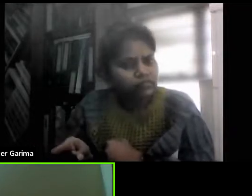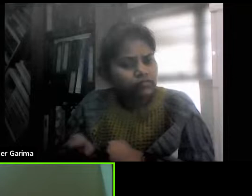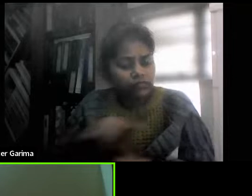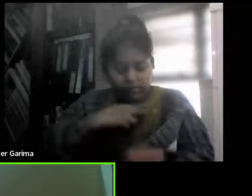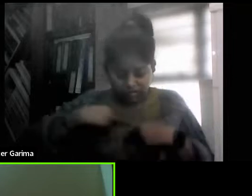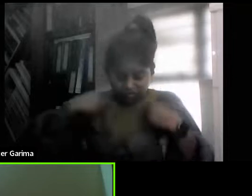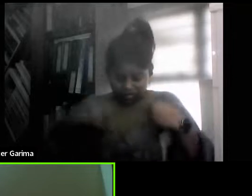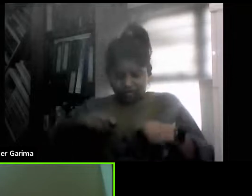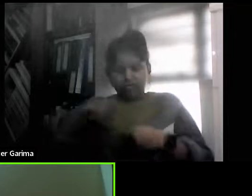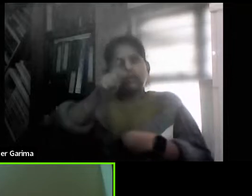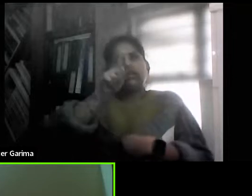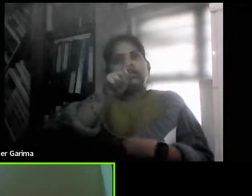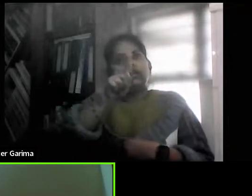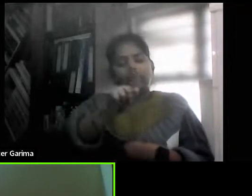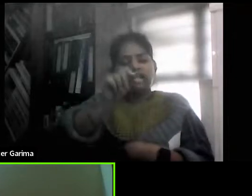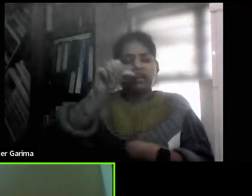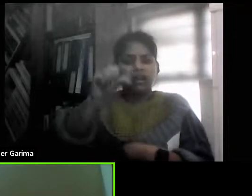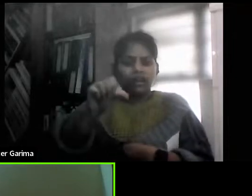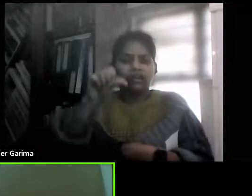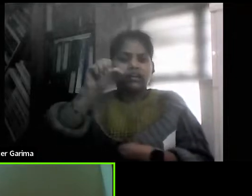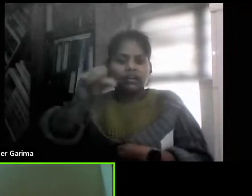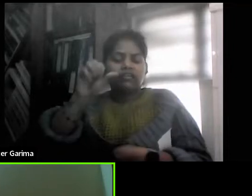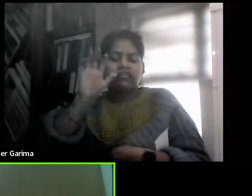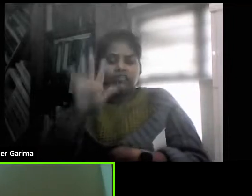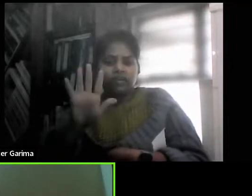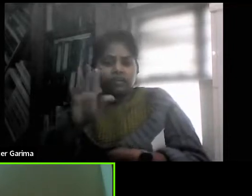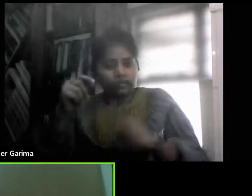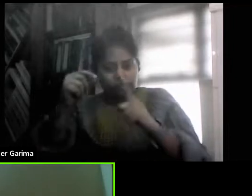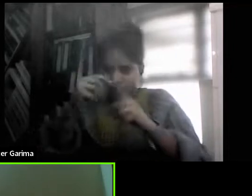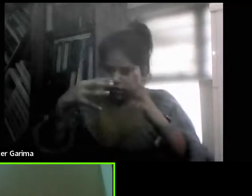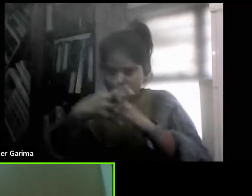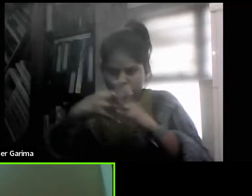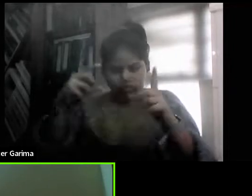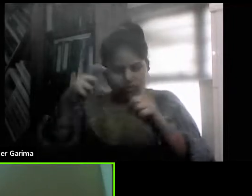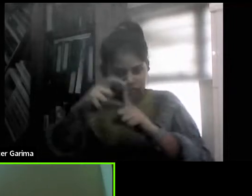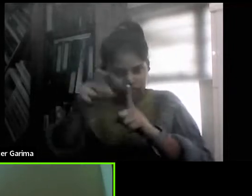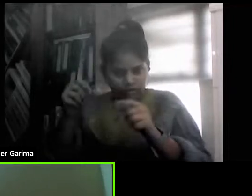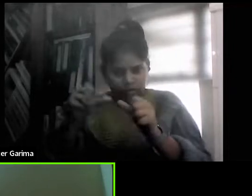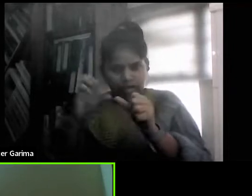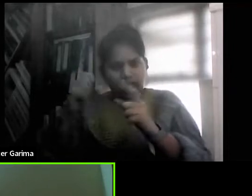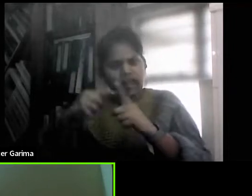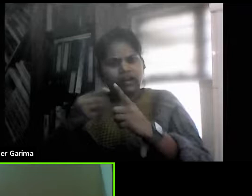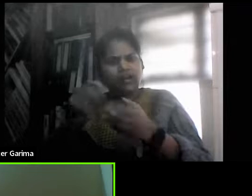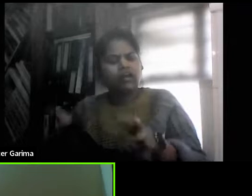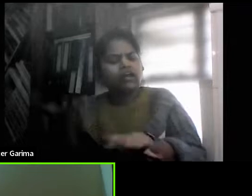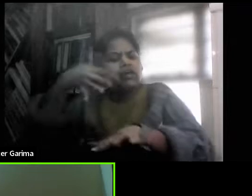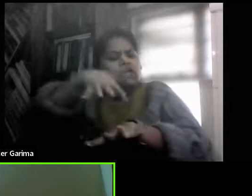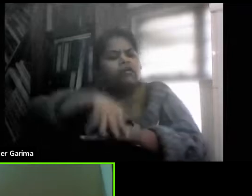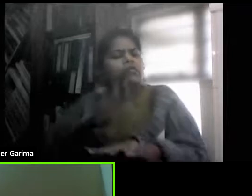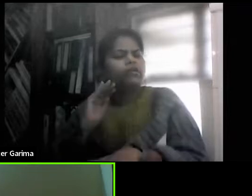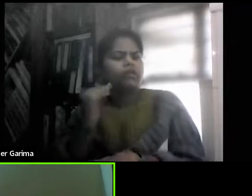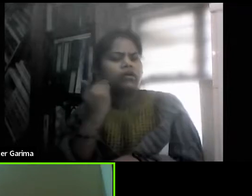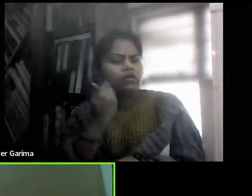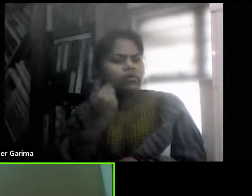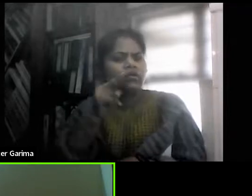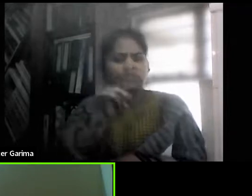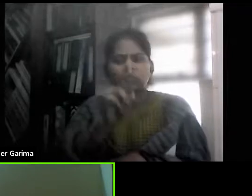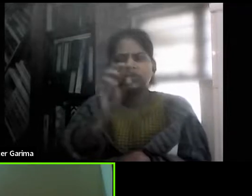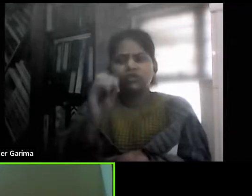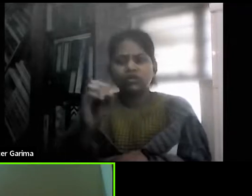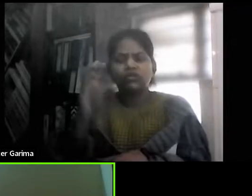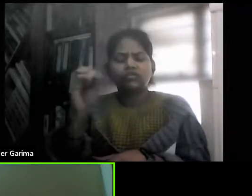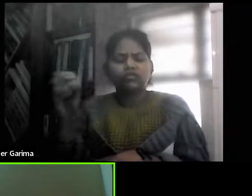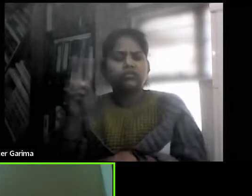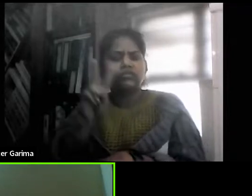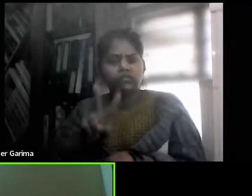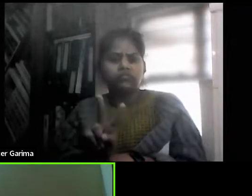1995 PWD Act, which was implemented in the state of Tamil Nadu only in 2002, exactly after 6 years, in